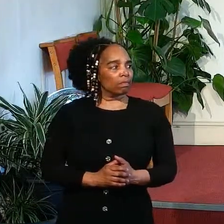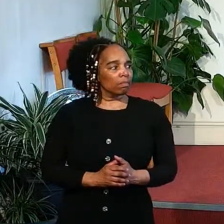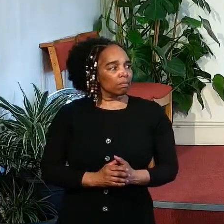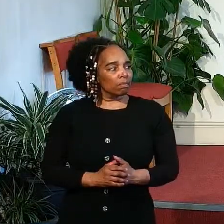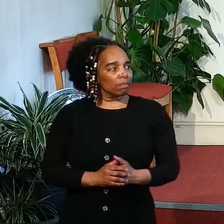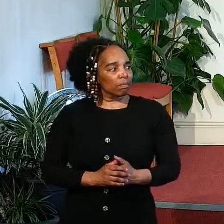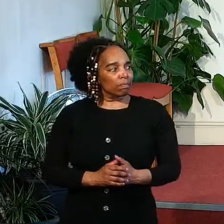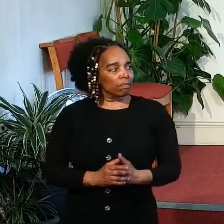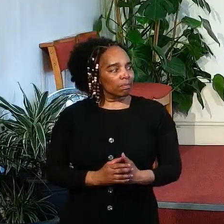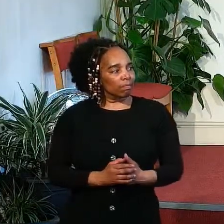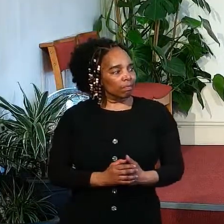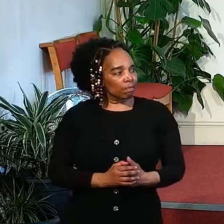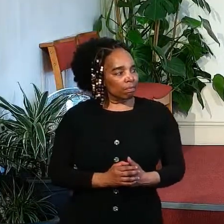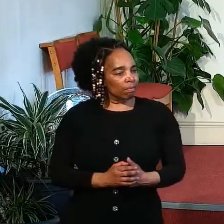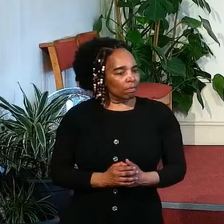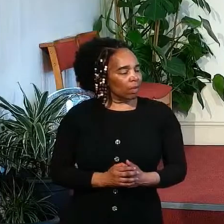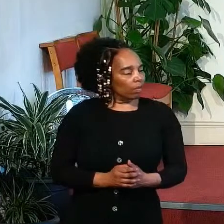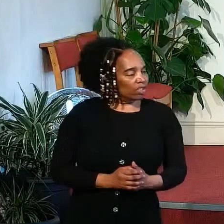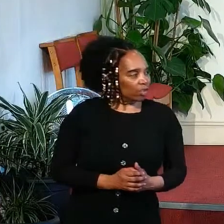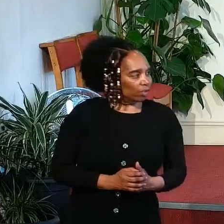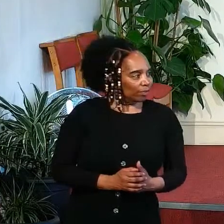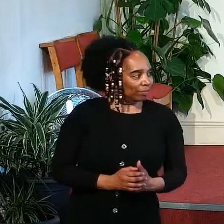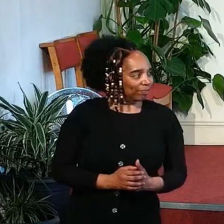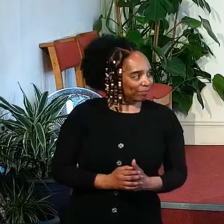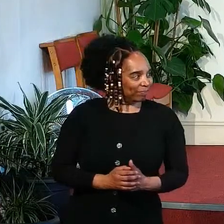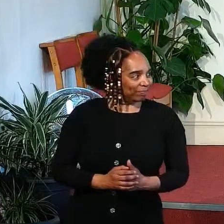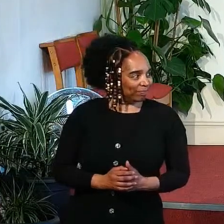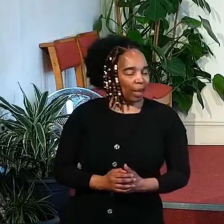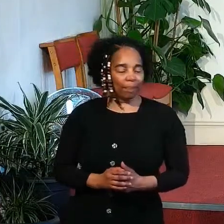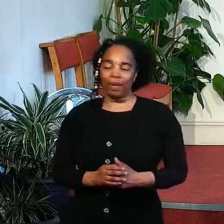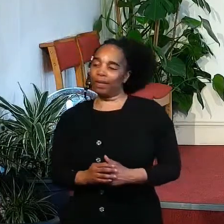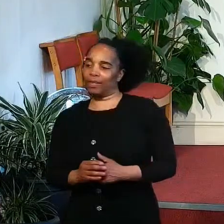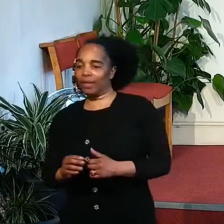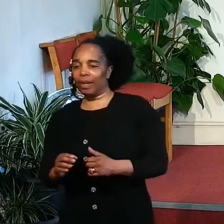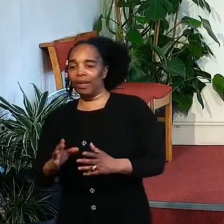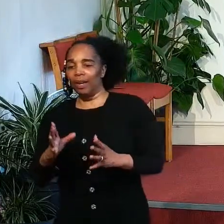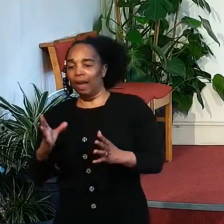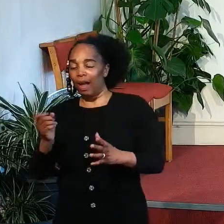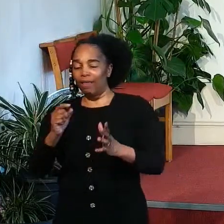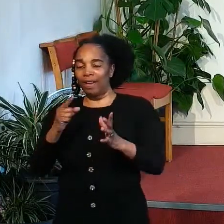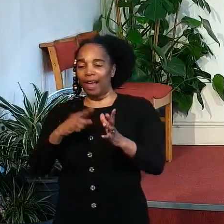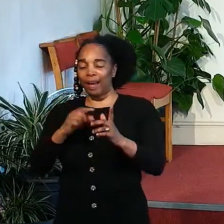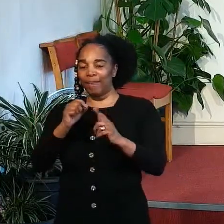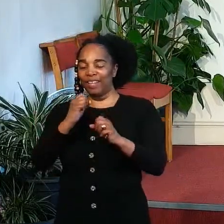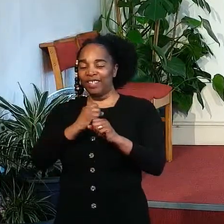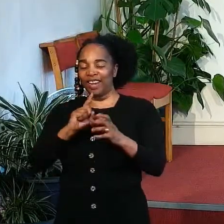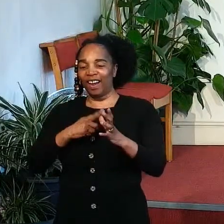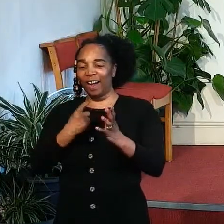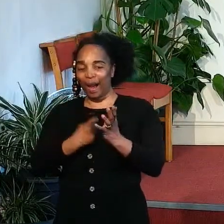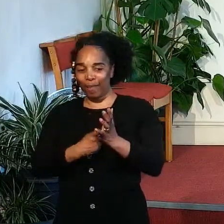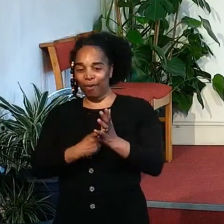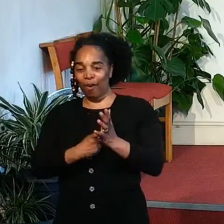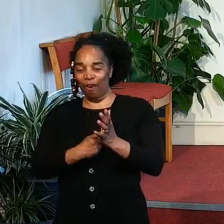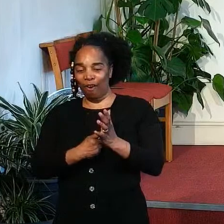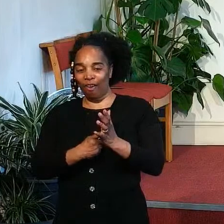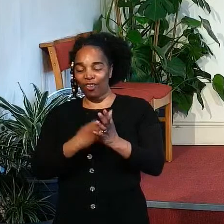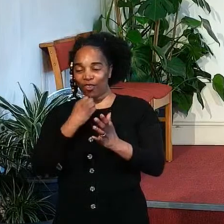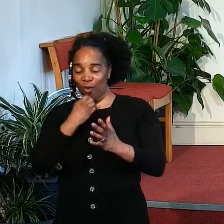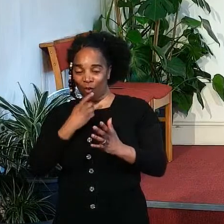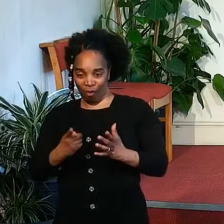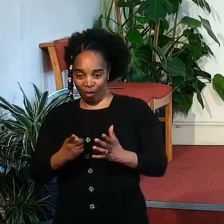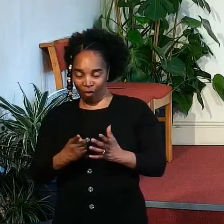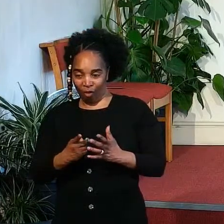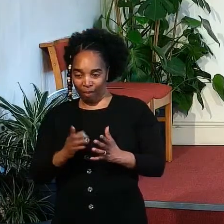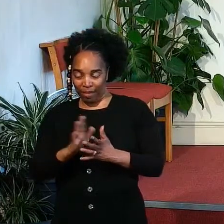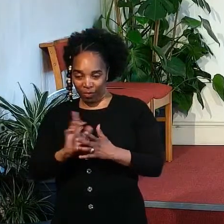birth. And if the APGAR score is low or high, APGAR, A-P-G-A-R, the APGAR score,